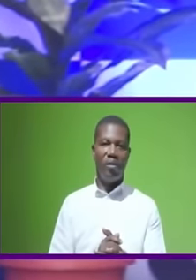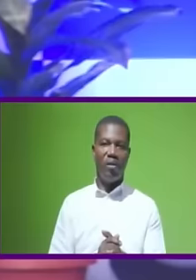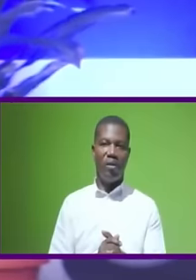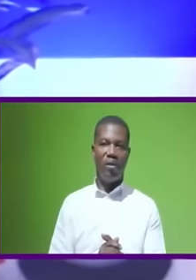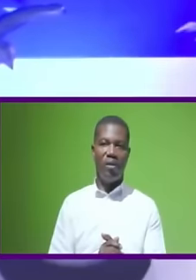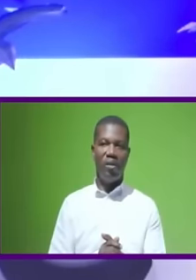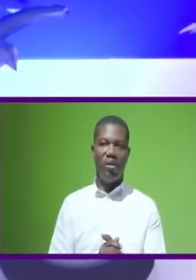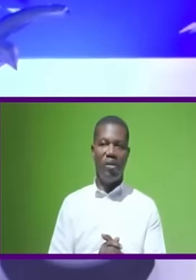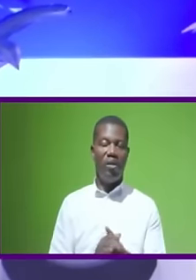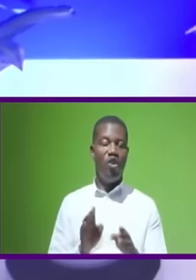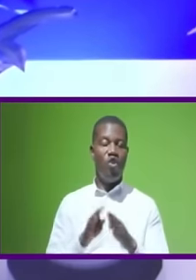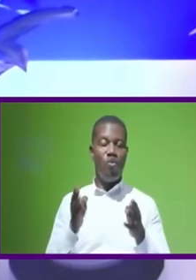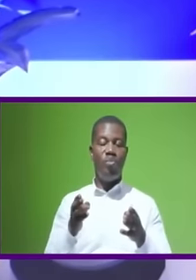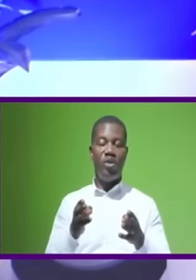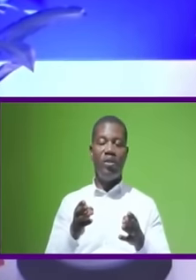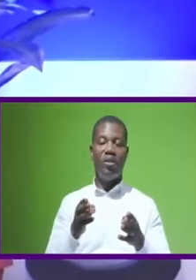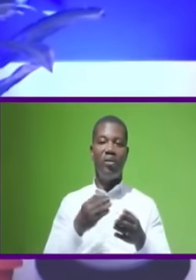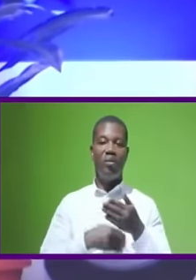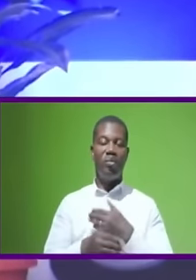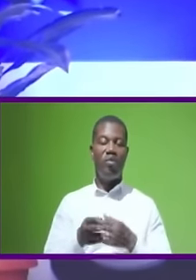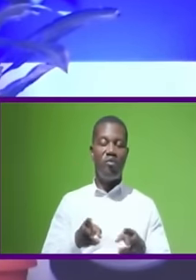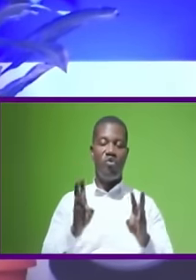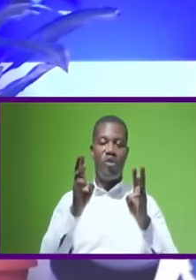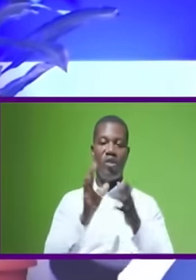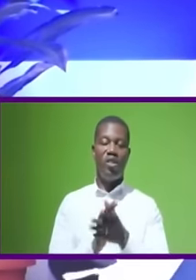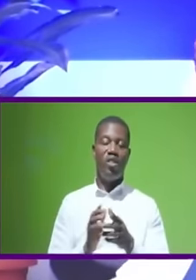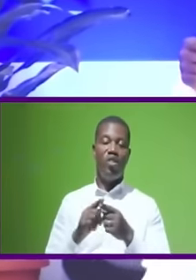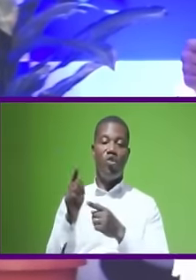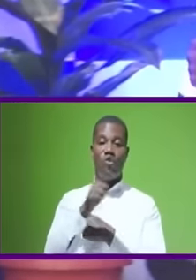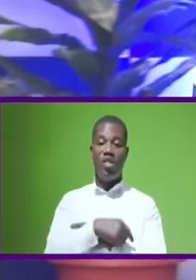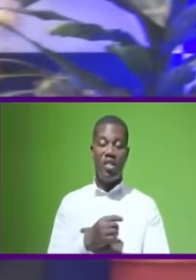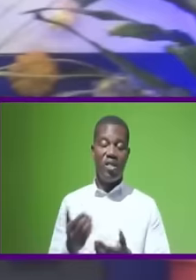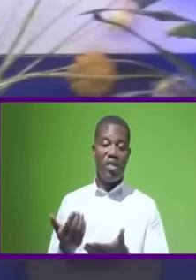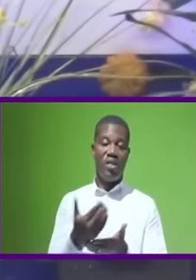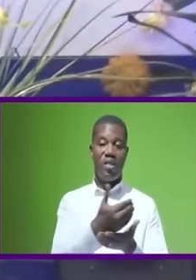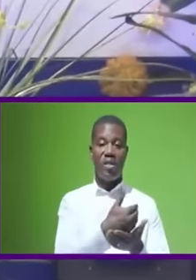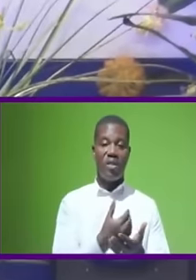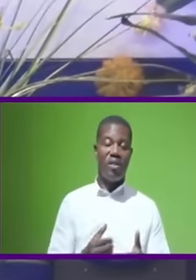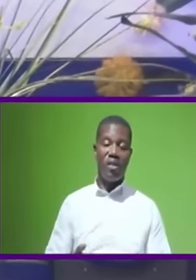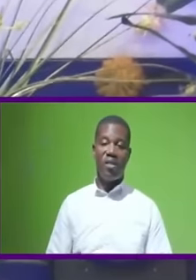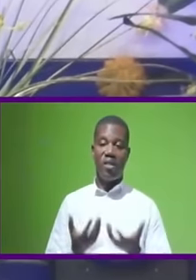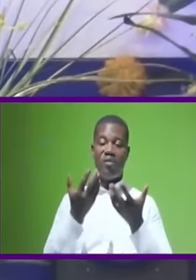If you are walking. My enough for the.